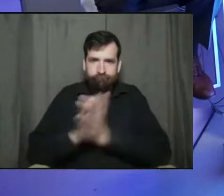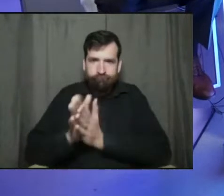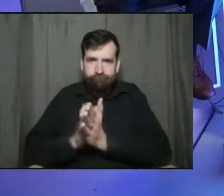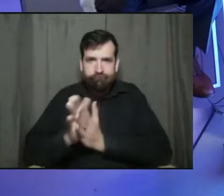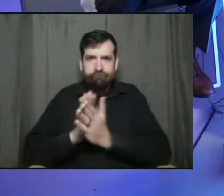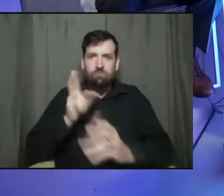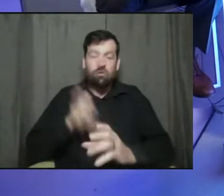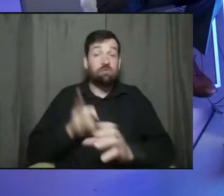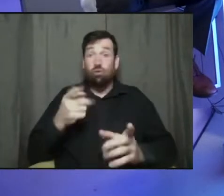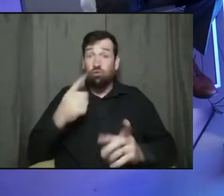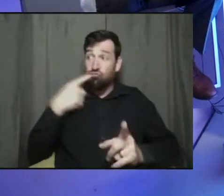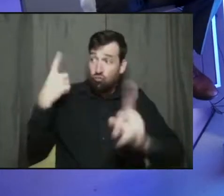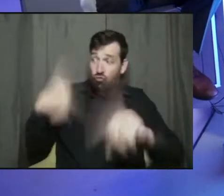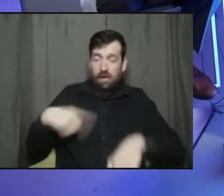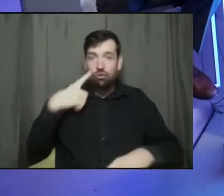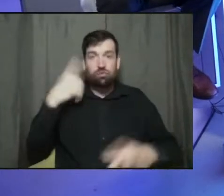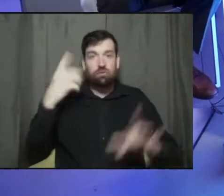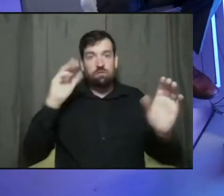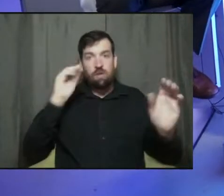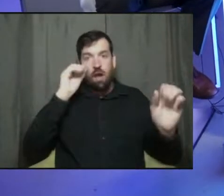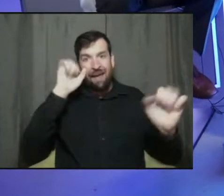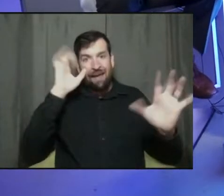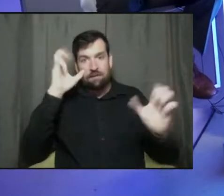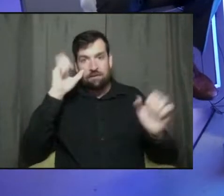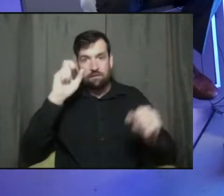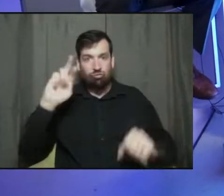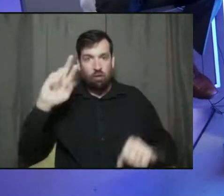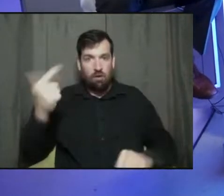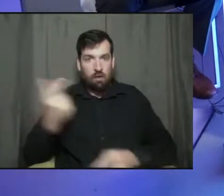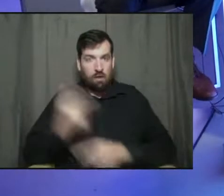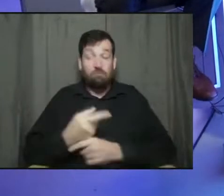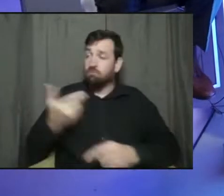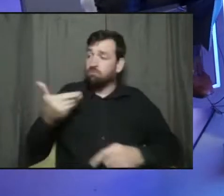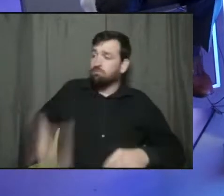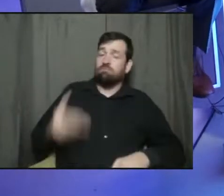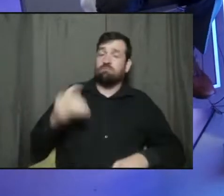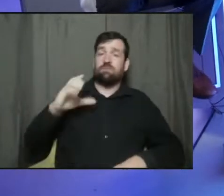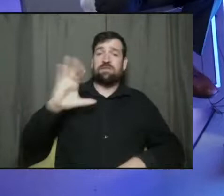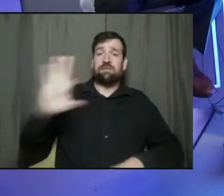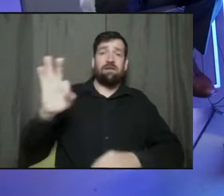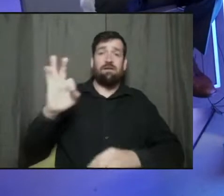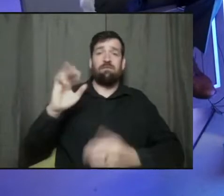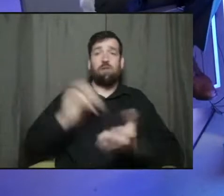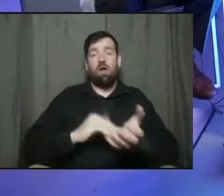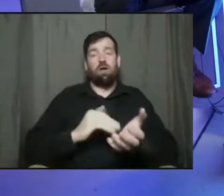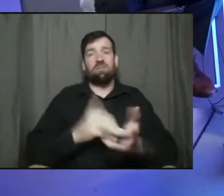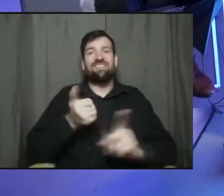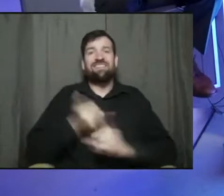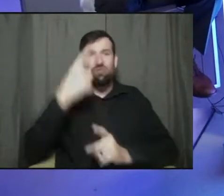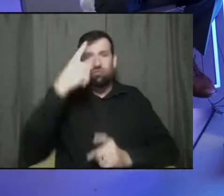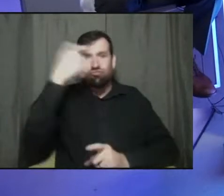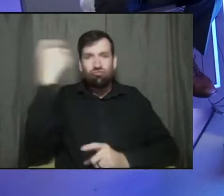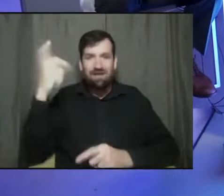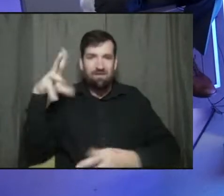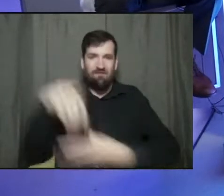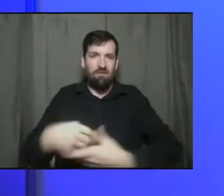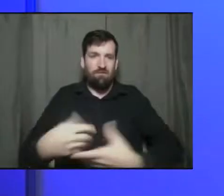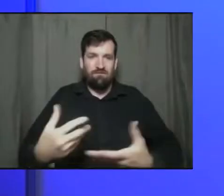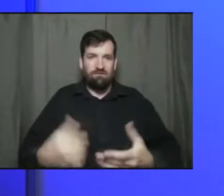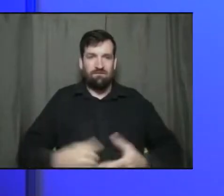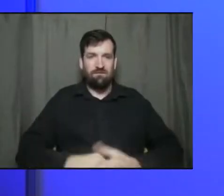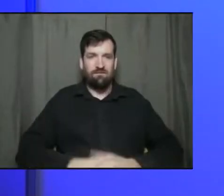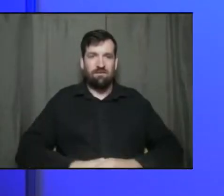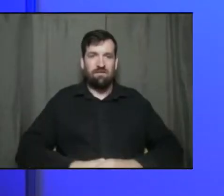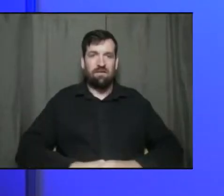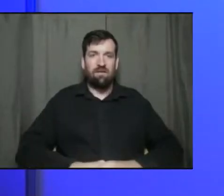Oh yeah, this has been, you know, as a CF doc, has been a dream to participate in, just because of